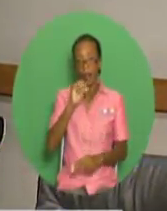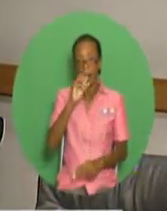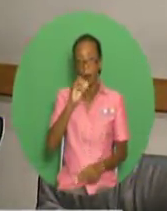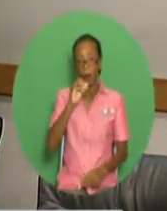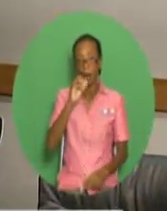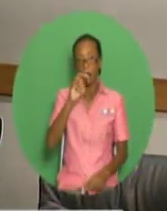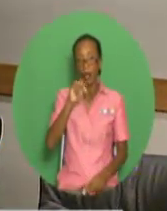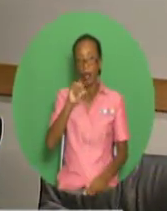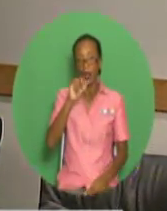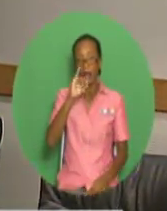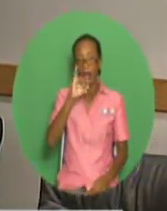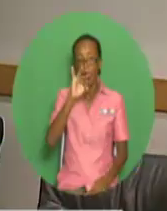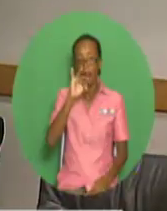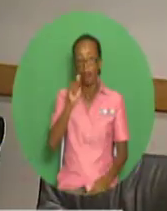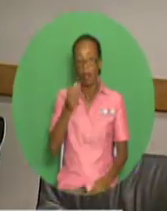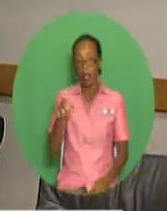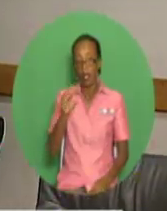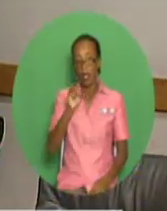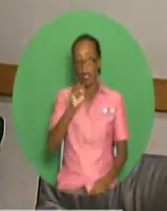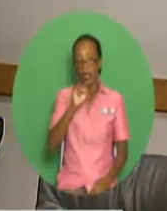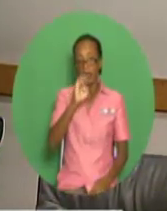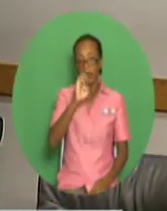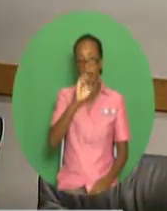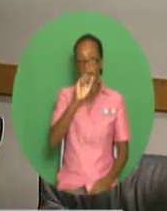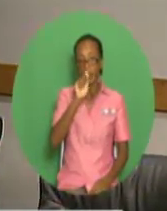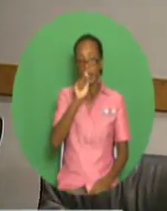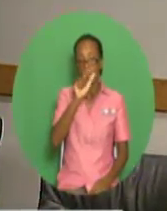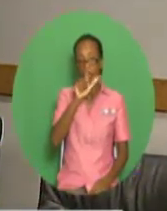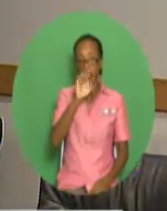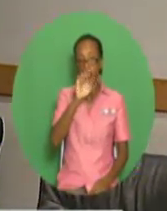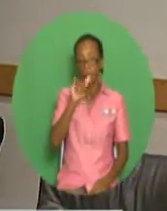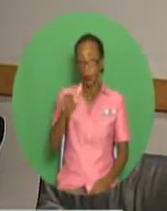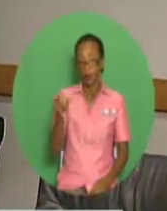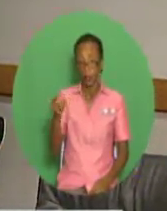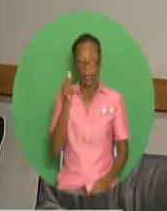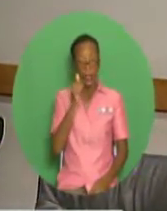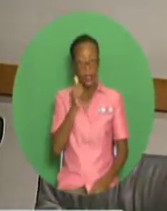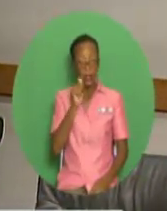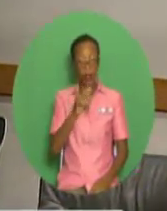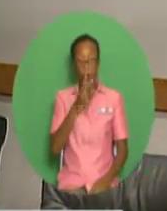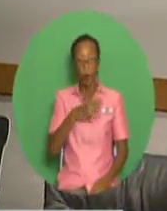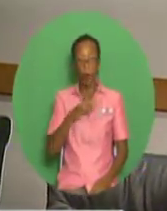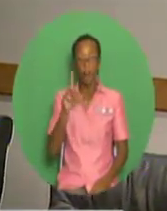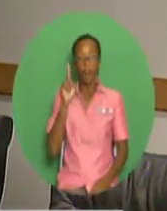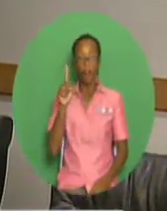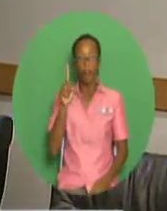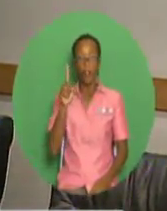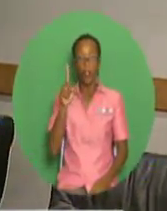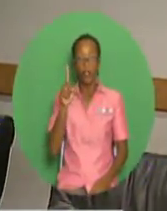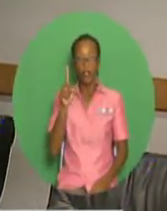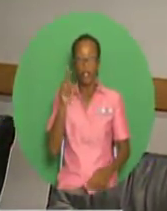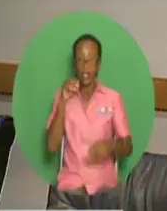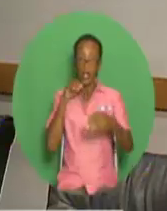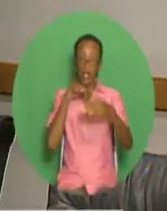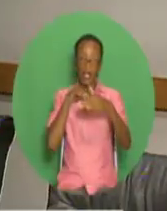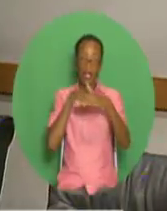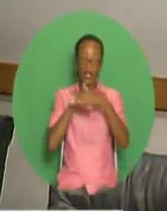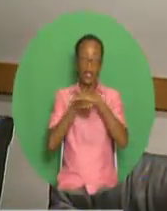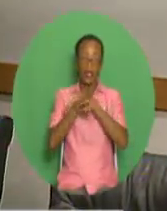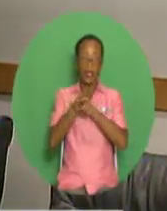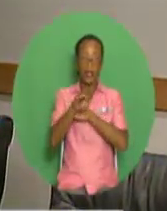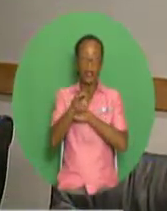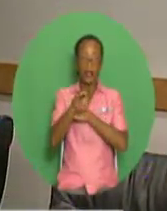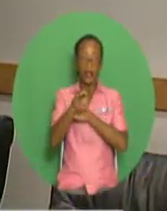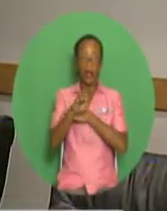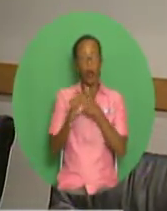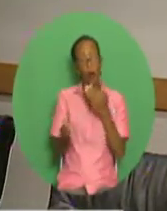first Caribbean, if I'm not sure, but I know for sure Trinidad and Tobago woman to break into the LPGA. She's on the cusp